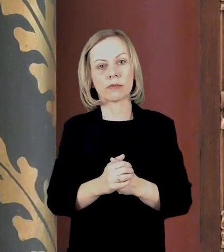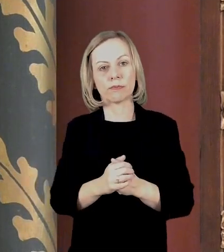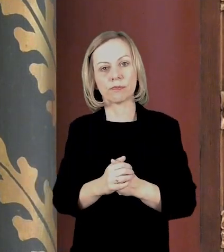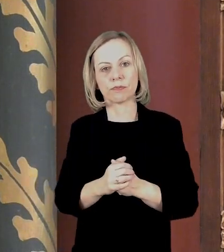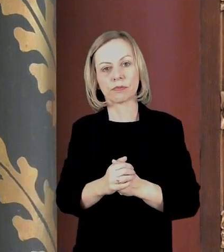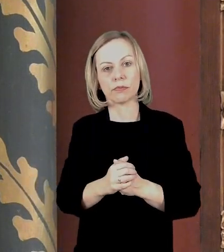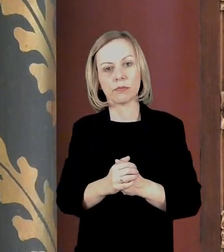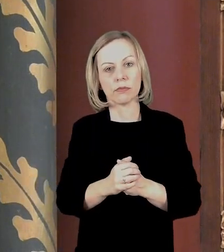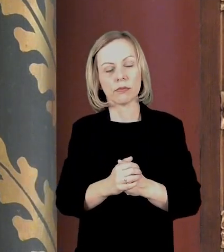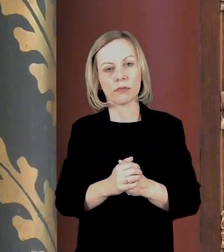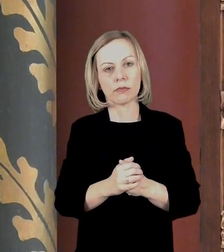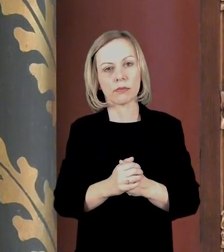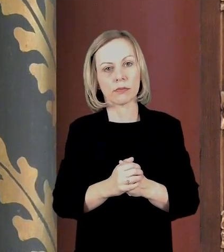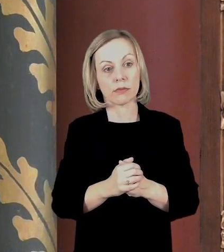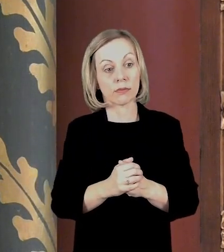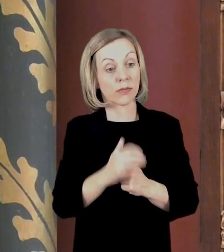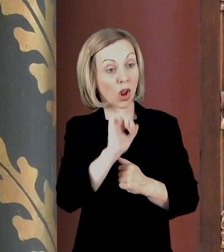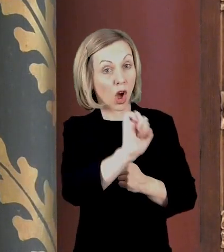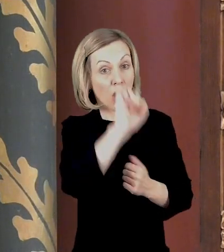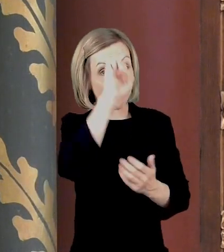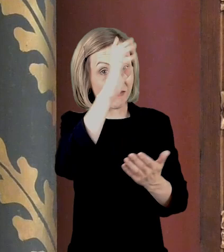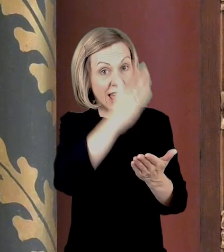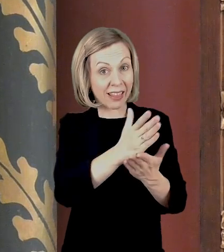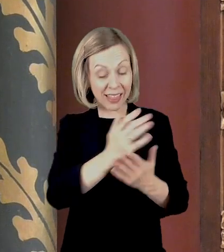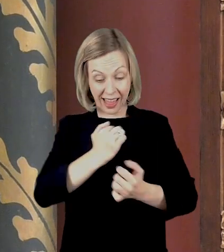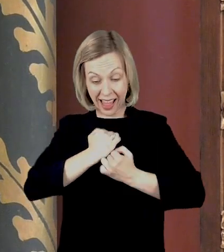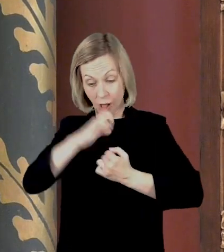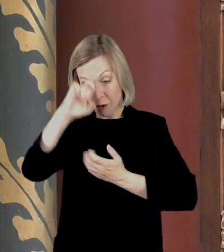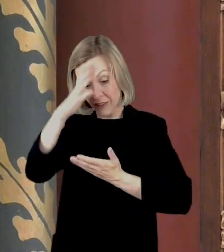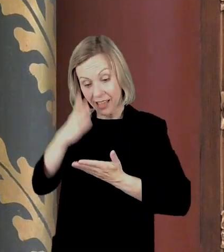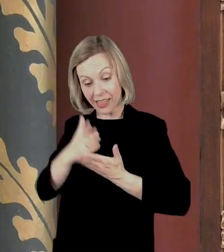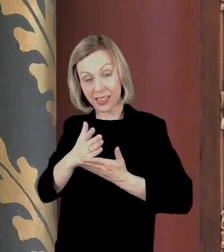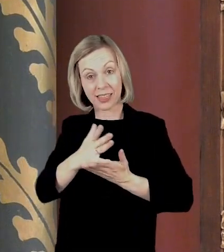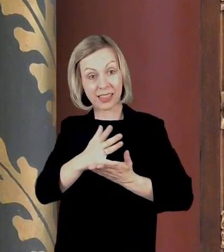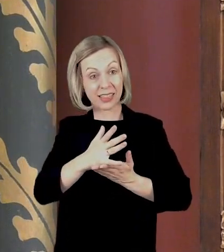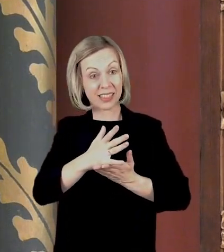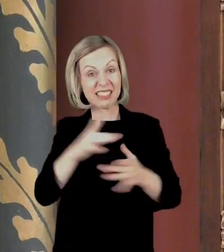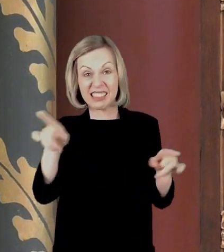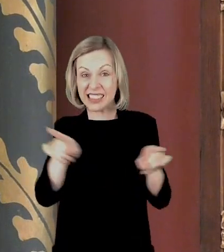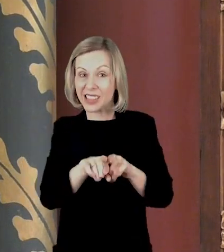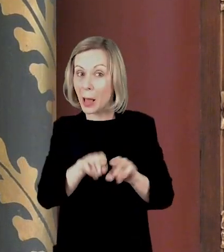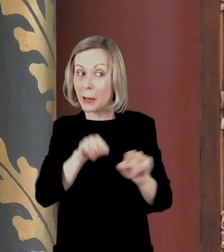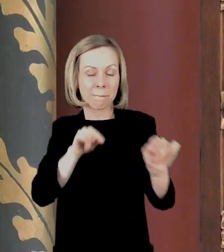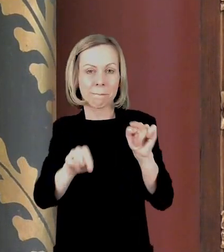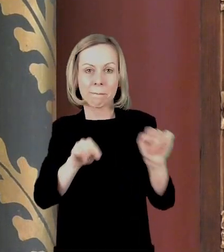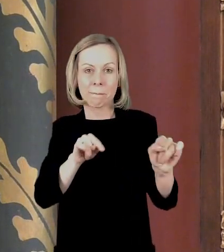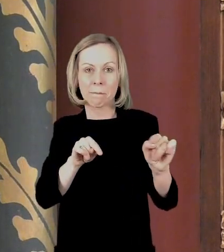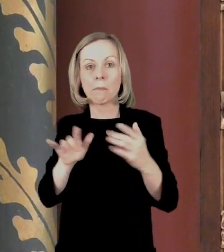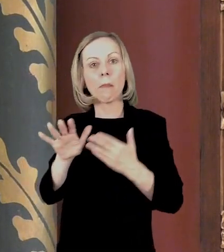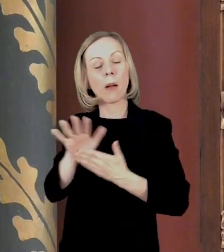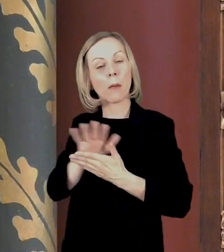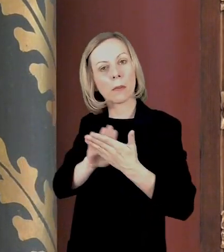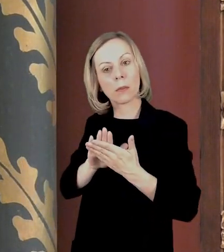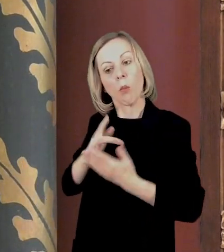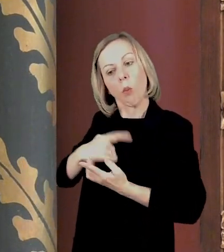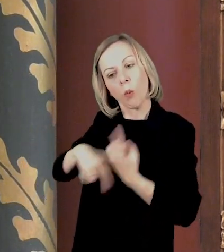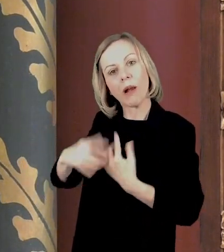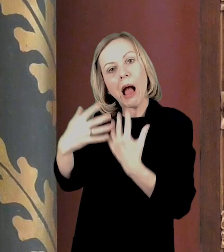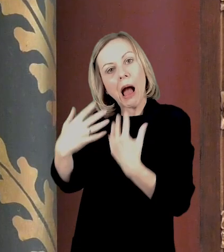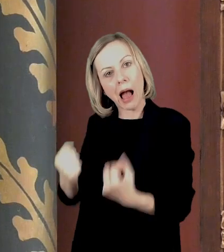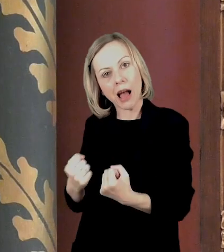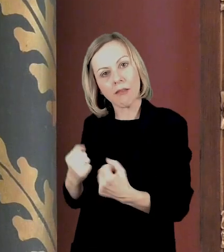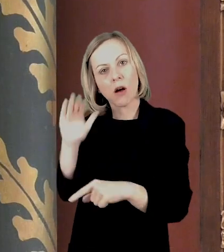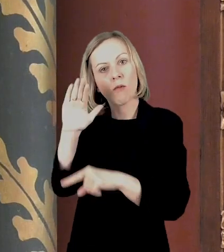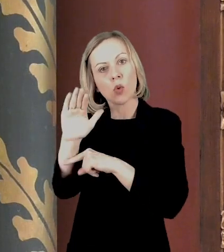That faith which was hers is ours too, and gives us hope for the future,